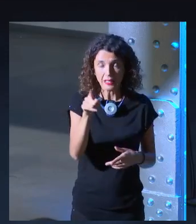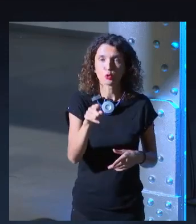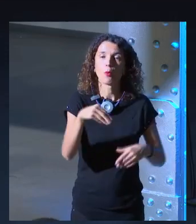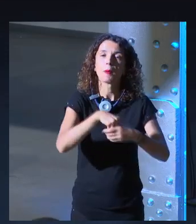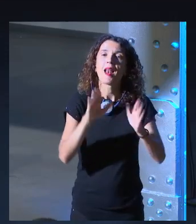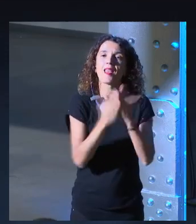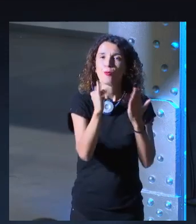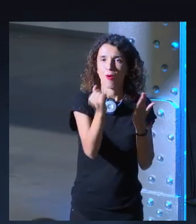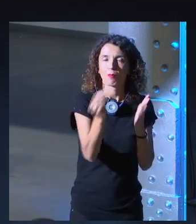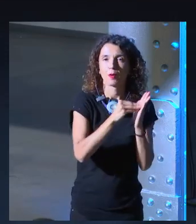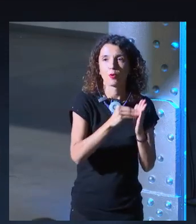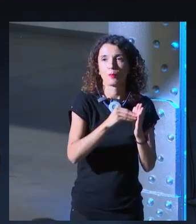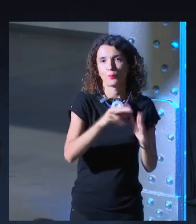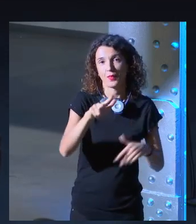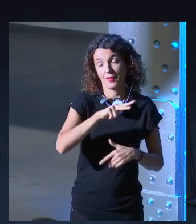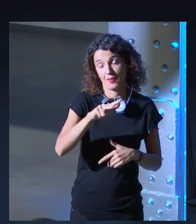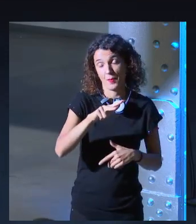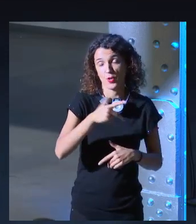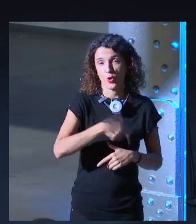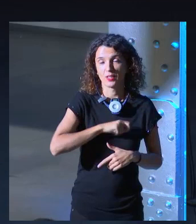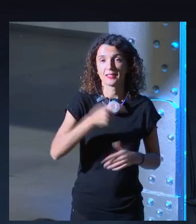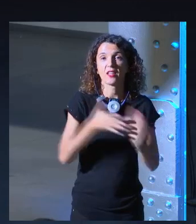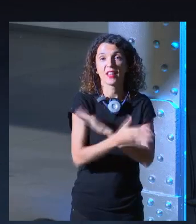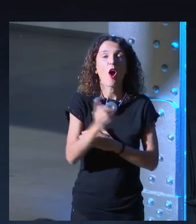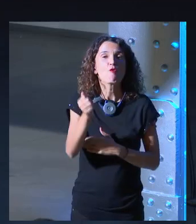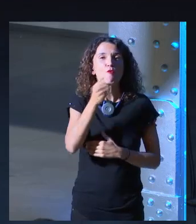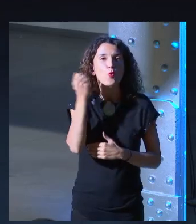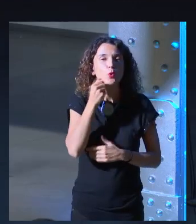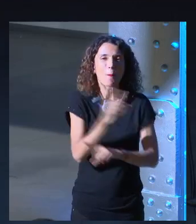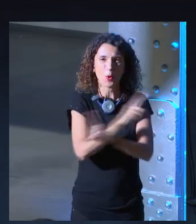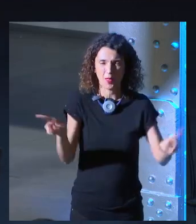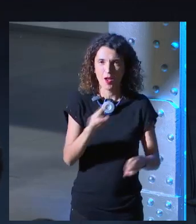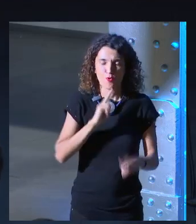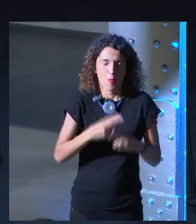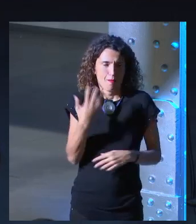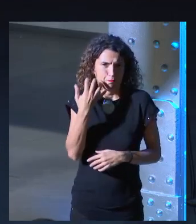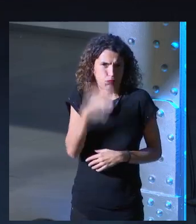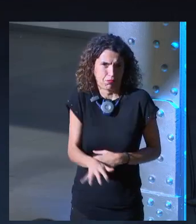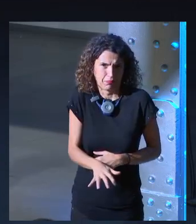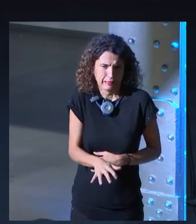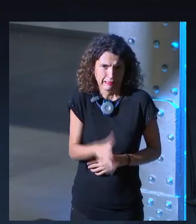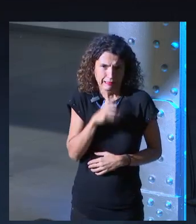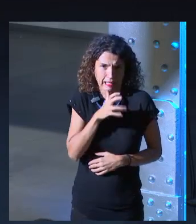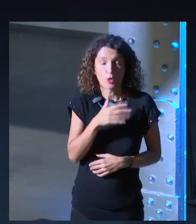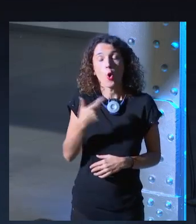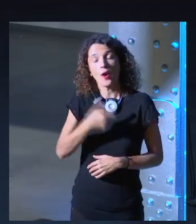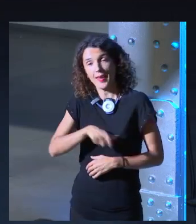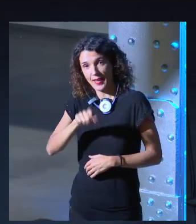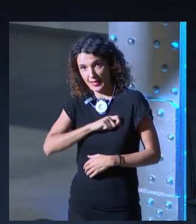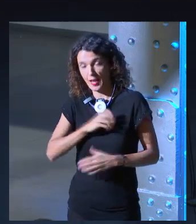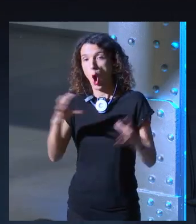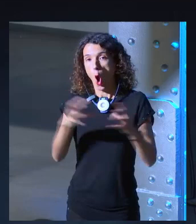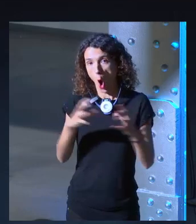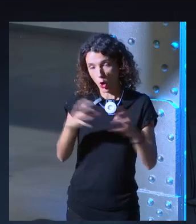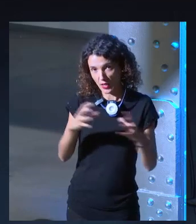I think. Terrible title. But in English, it's got a much better title, which is Oranges Are Not the Only Fruit. I blame